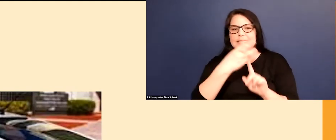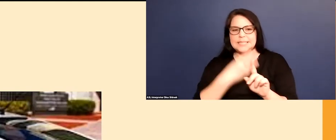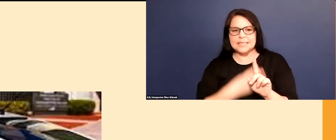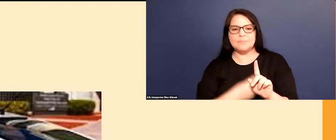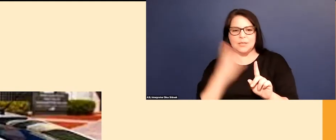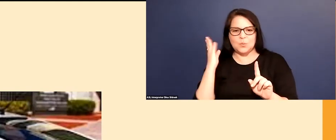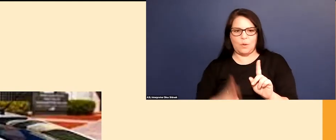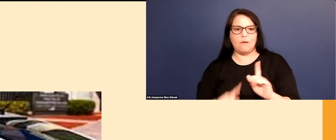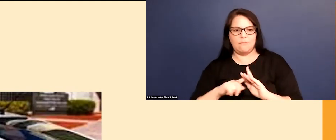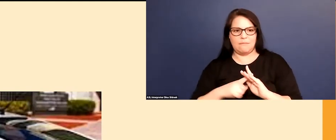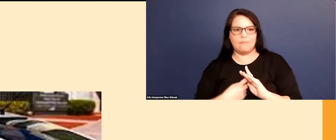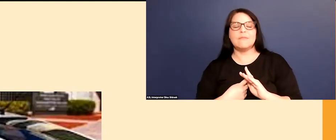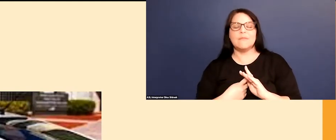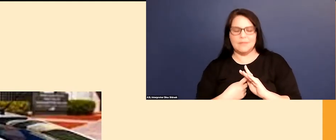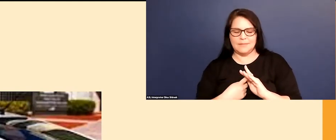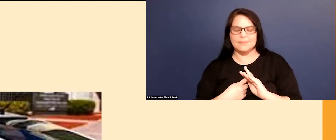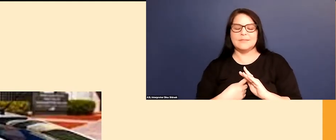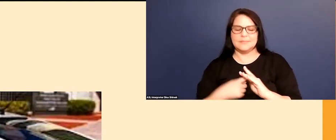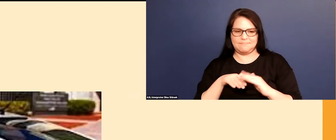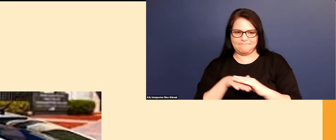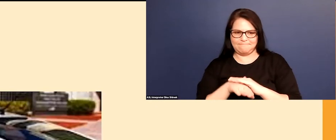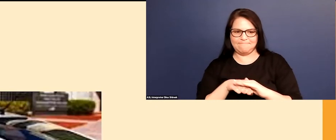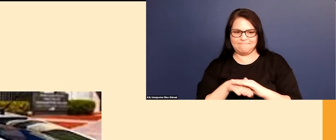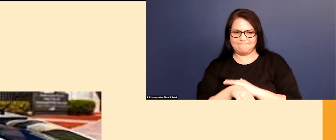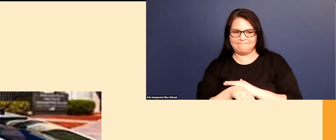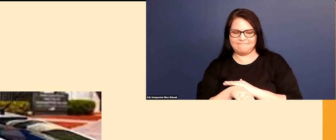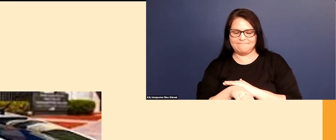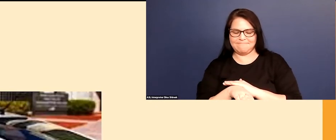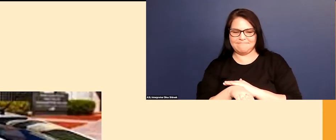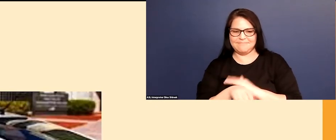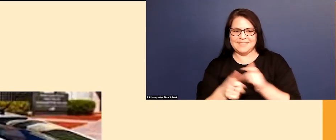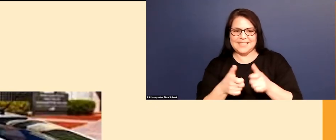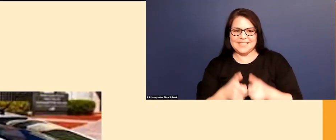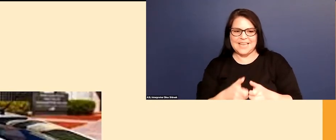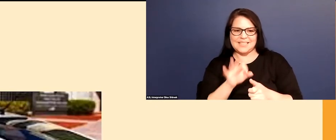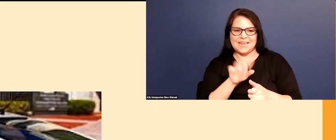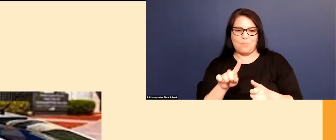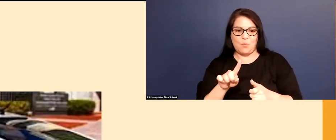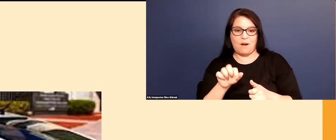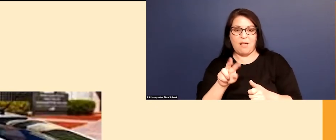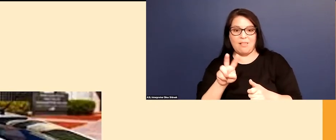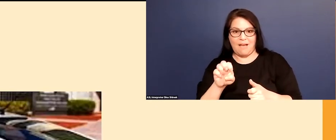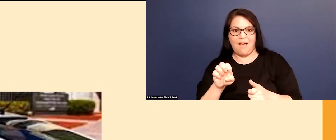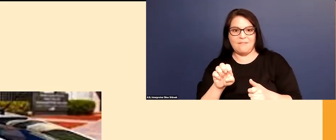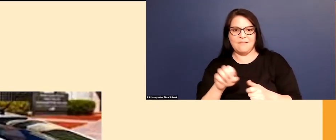away from that being live. But they said to